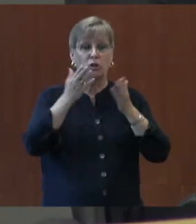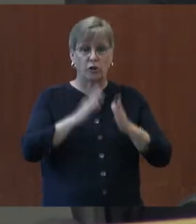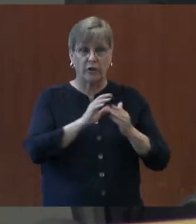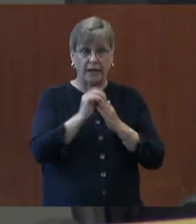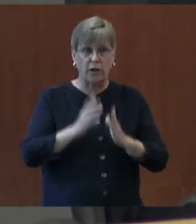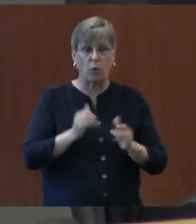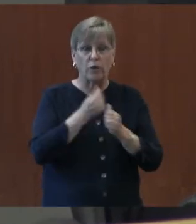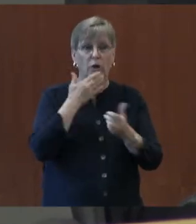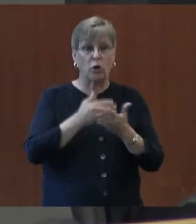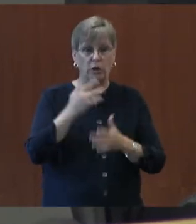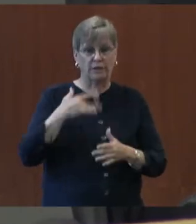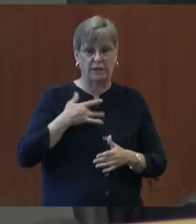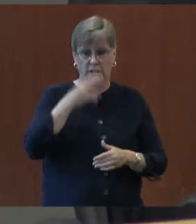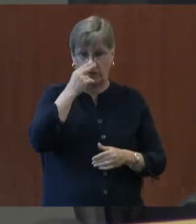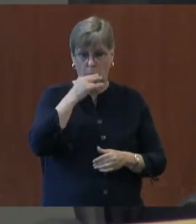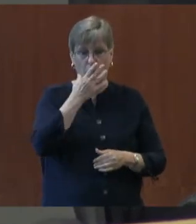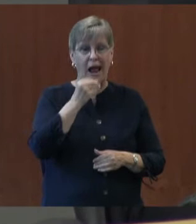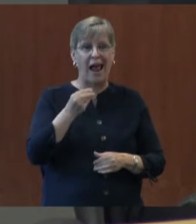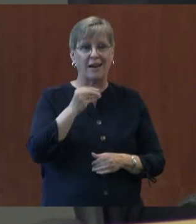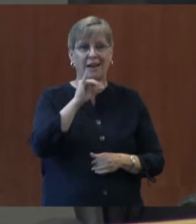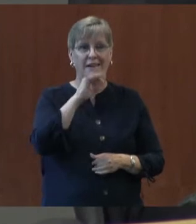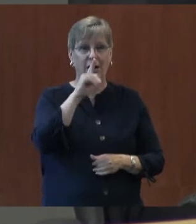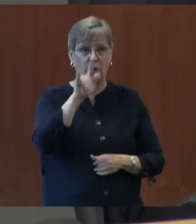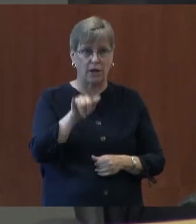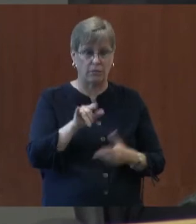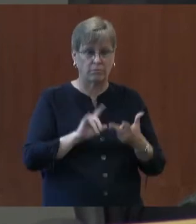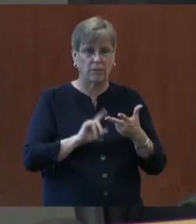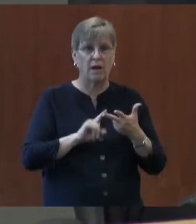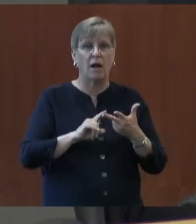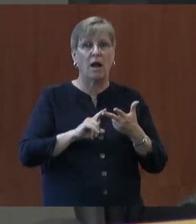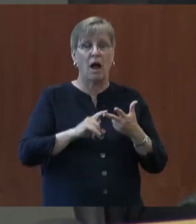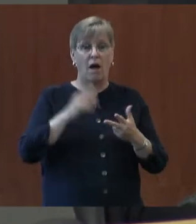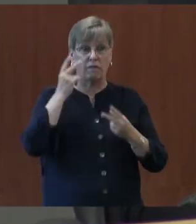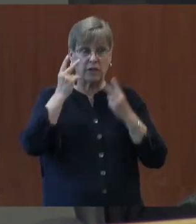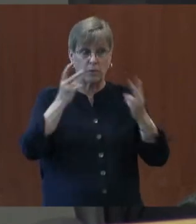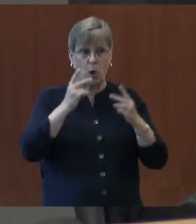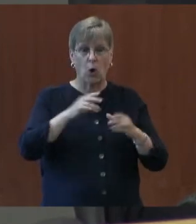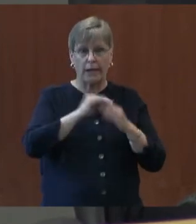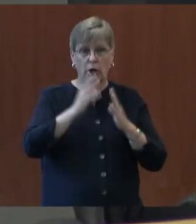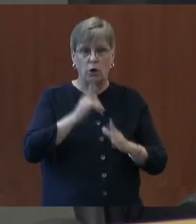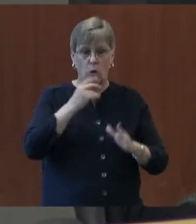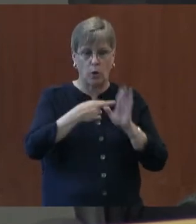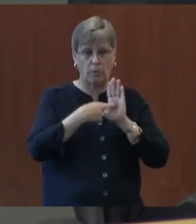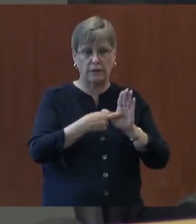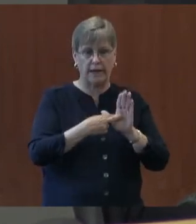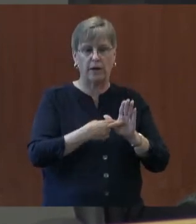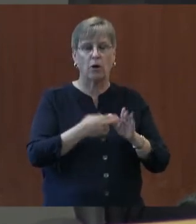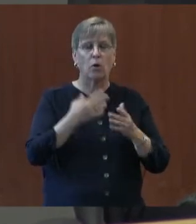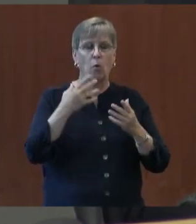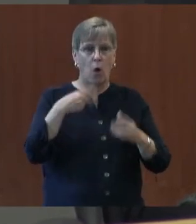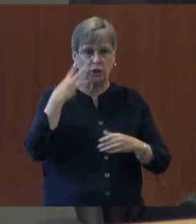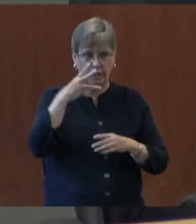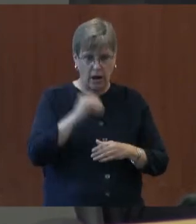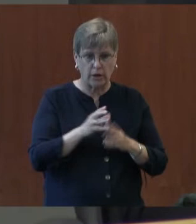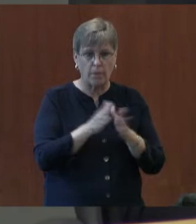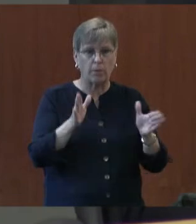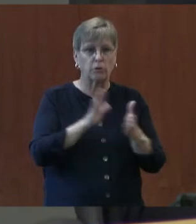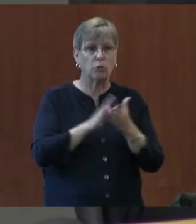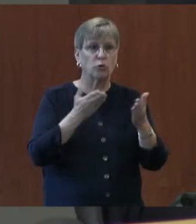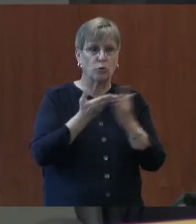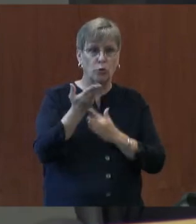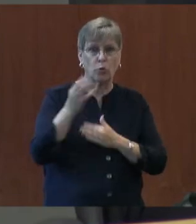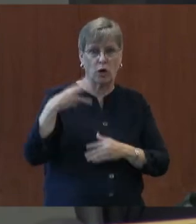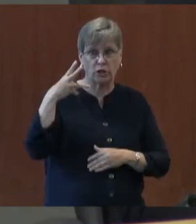good sense of humor and integrity. A visible leader who will represent Washington County Public Schools throughout the county